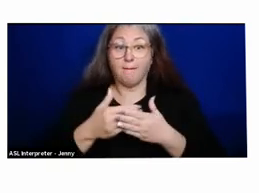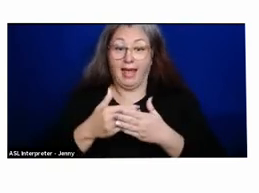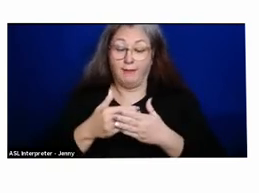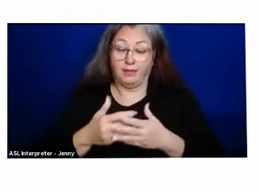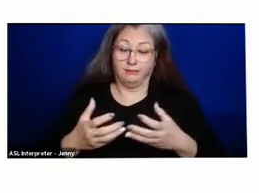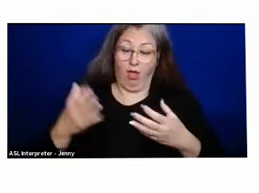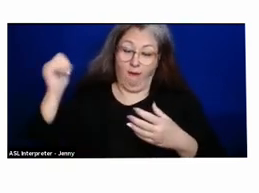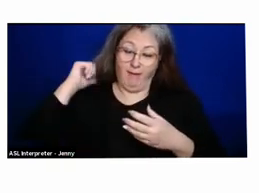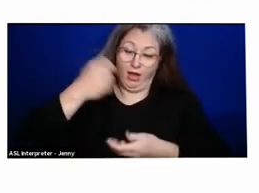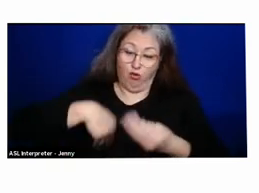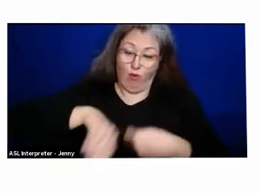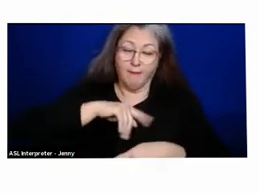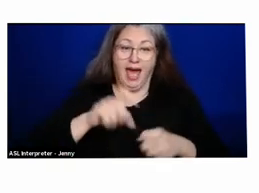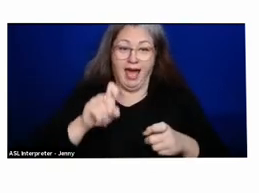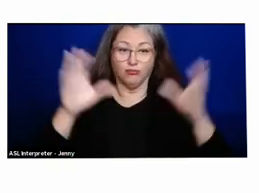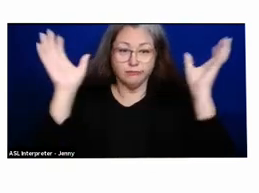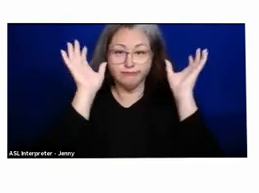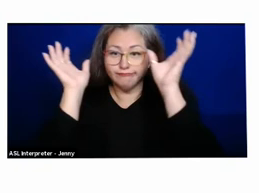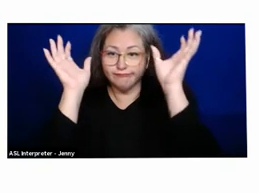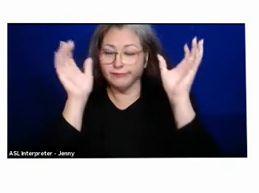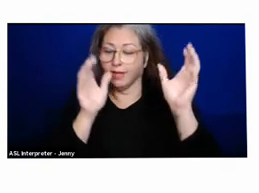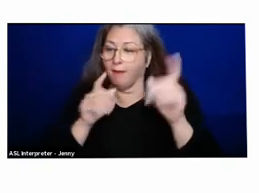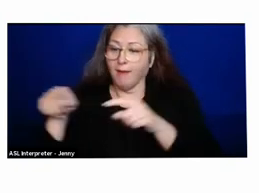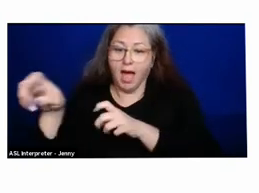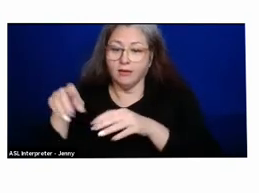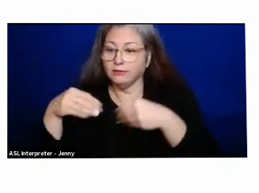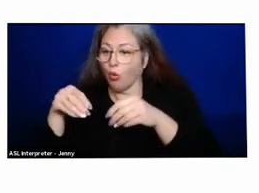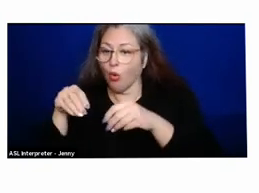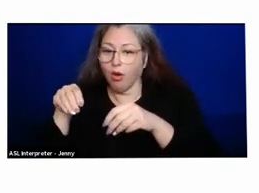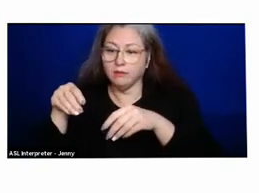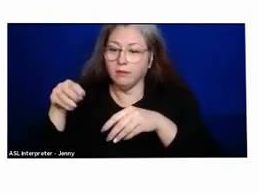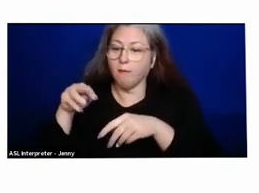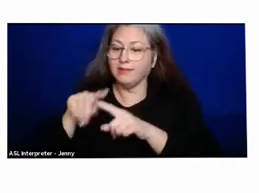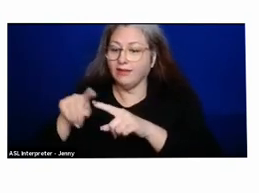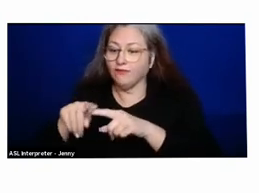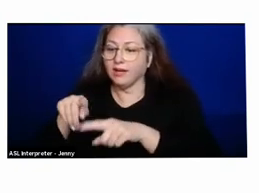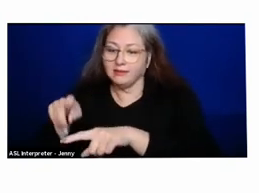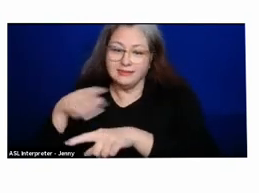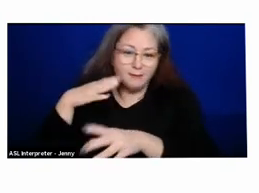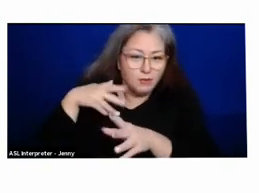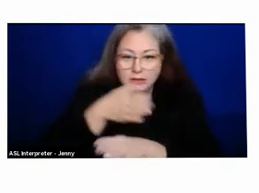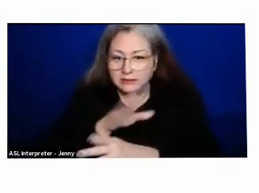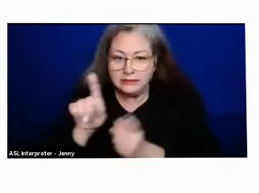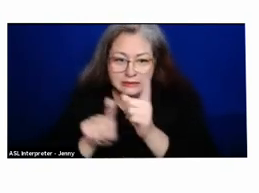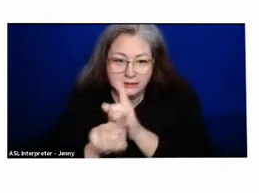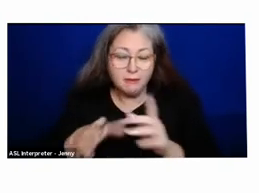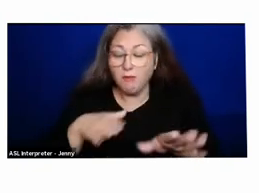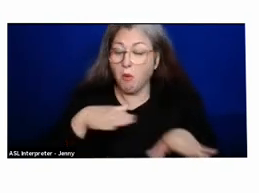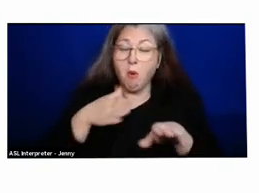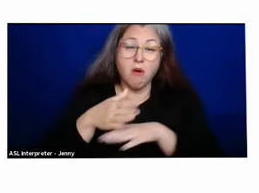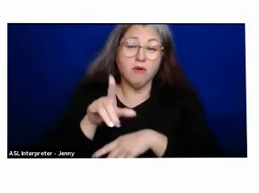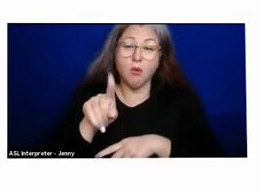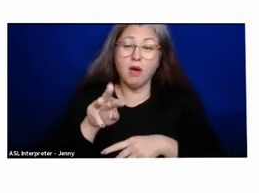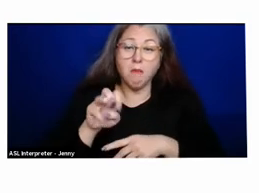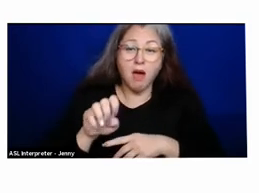backs, these women transport bales all over the market, carefully weaving in and out as people shop. Traveling a mile or more, they are paid